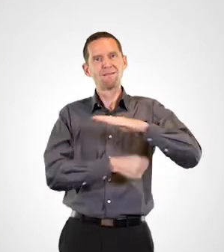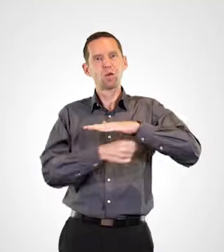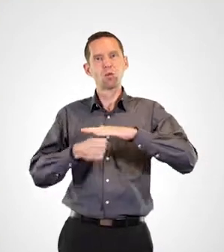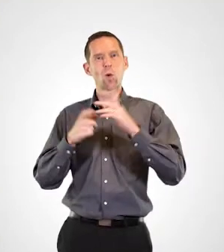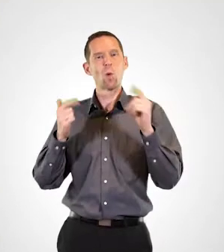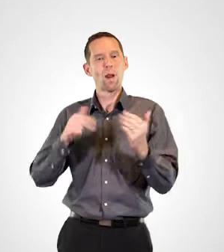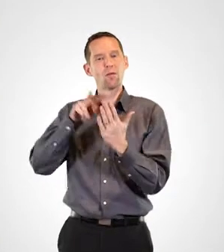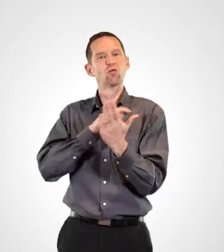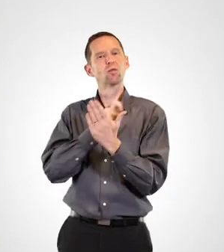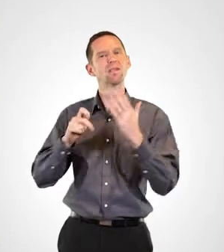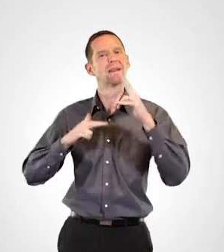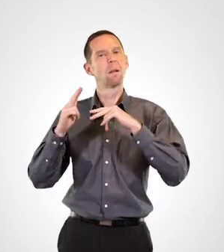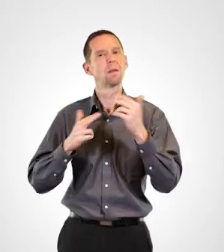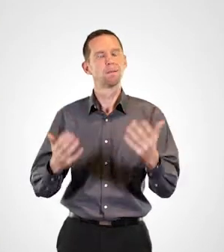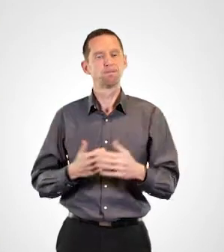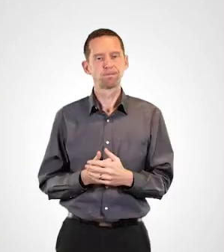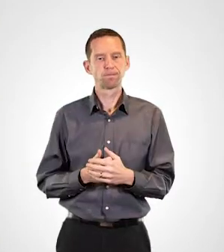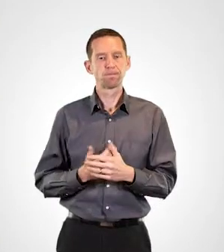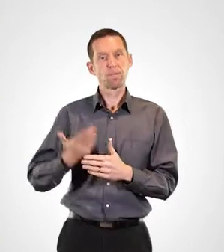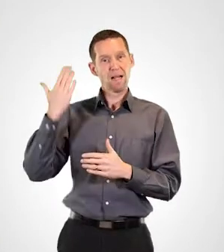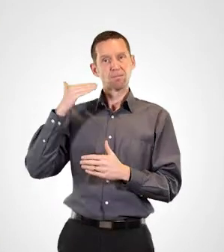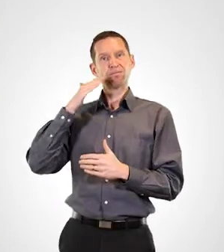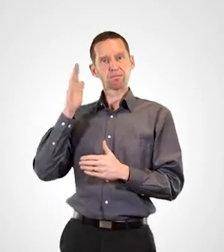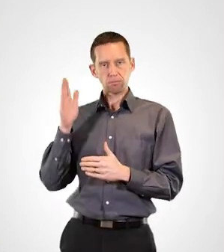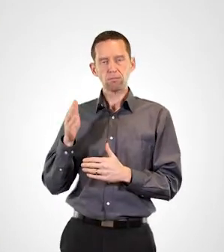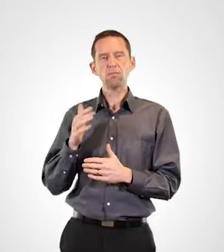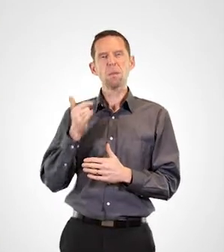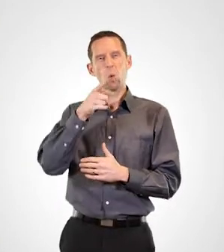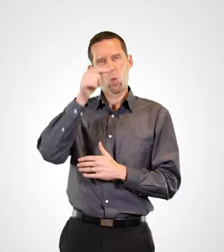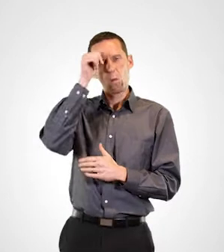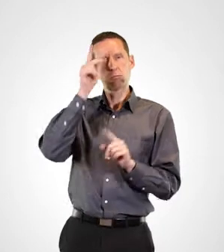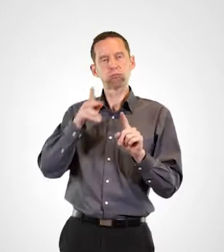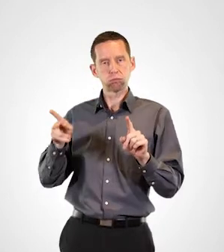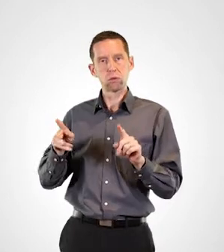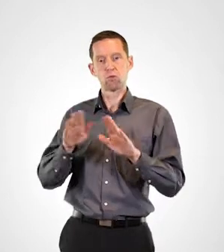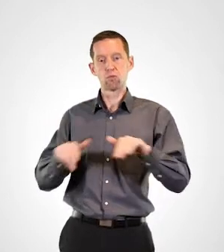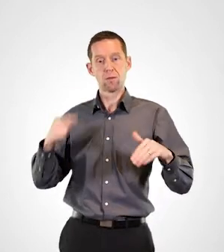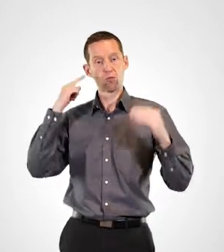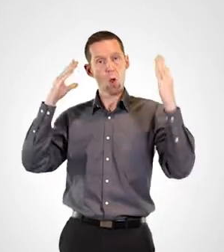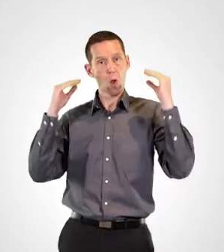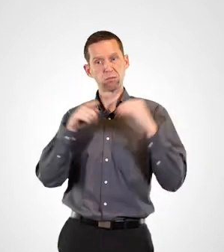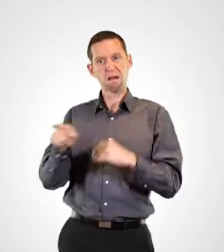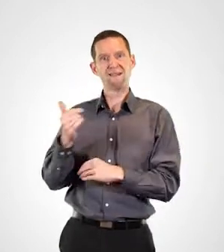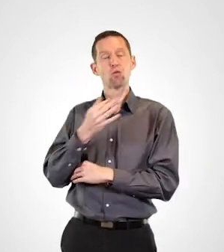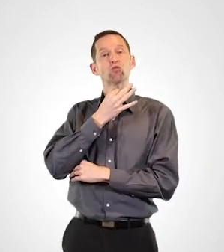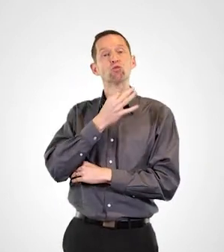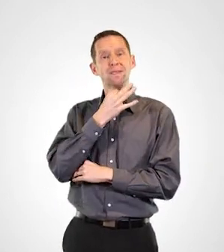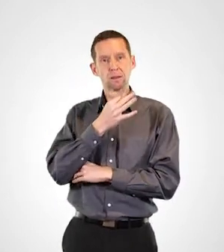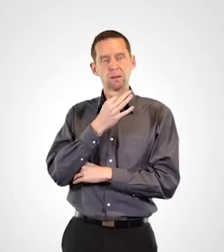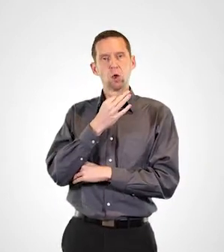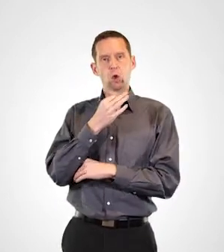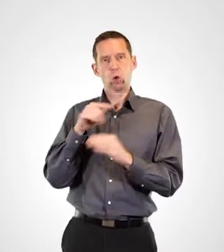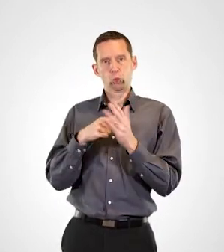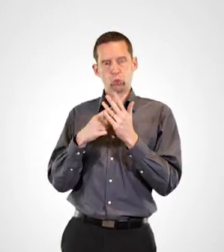literacy development. As we've said in previous lectures, and I'm sure as you've heard over and over, children with hearing loss are really at risk for